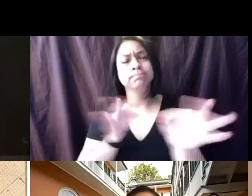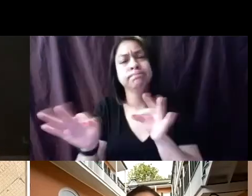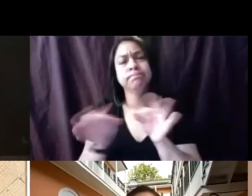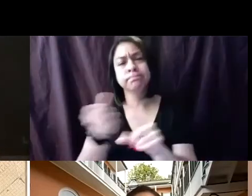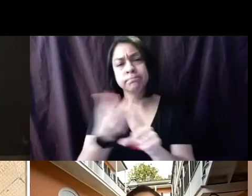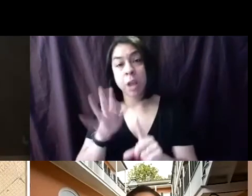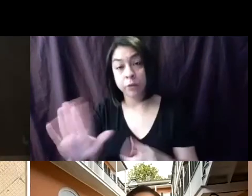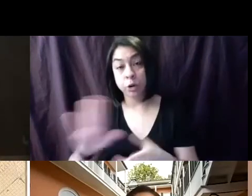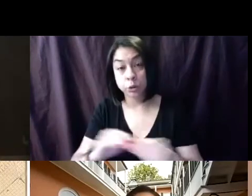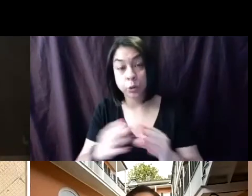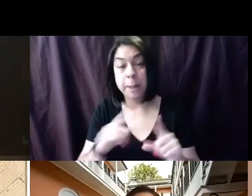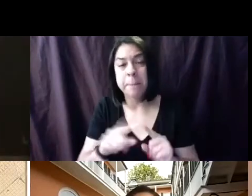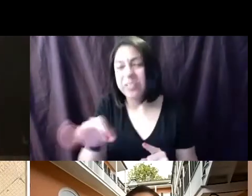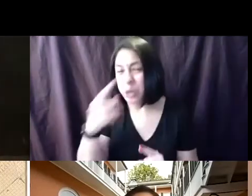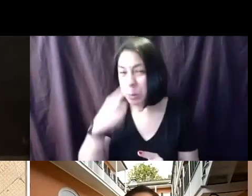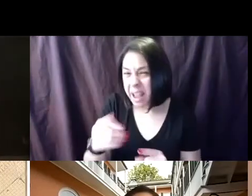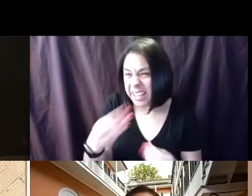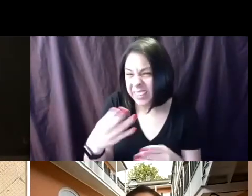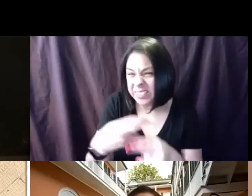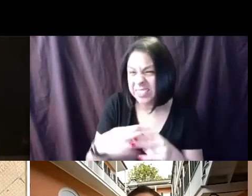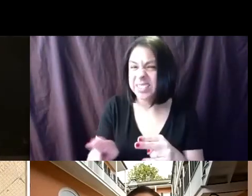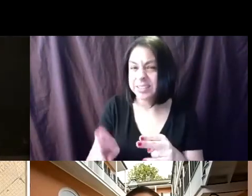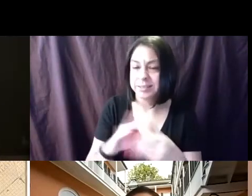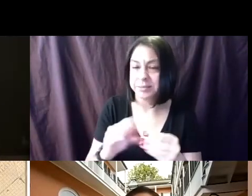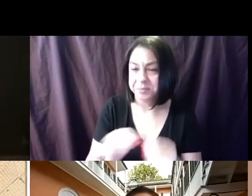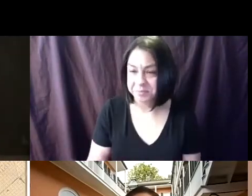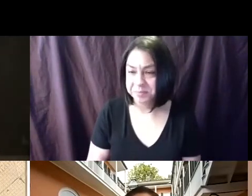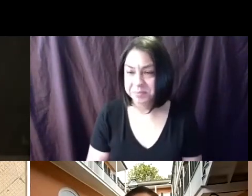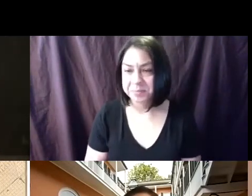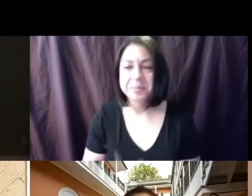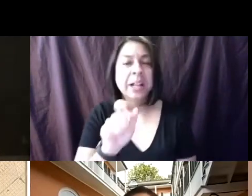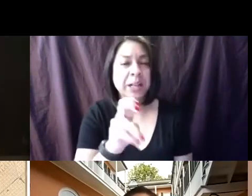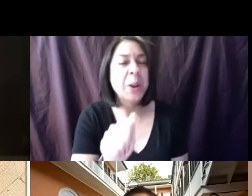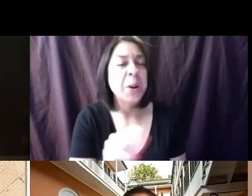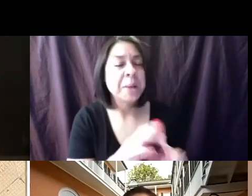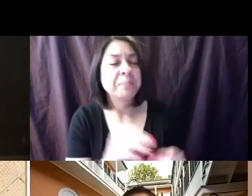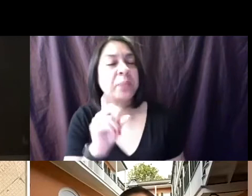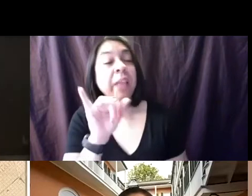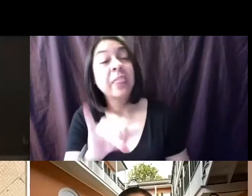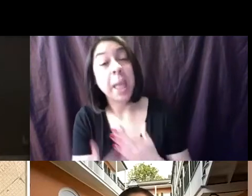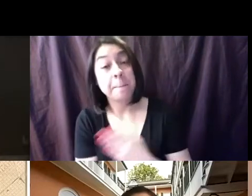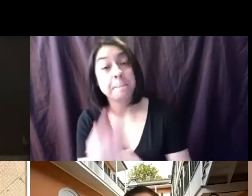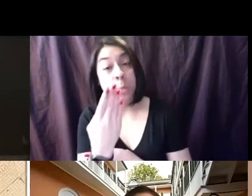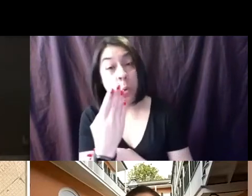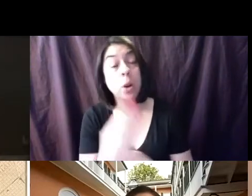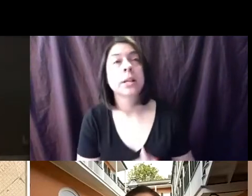story. But yeah, Miss Leona, if you wouldn't mind giving kind of a short version. Well, that morning,